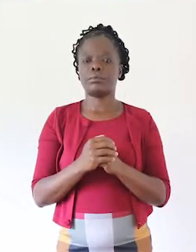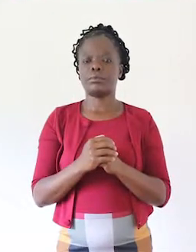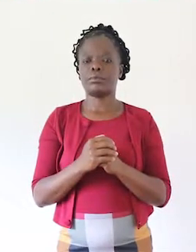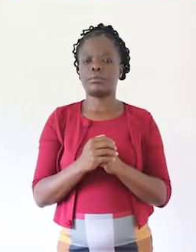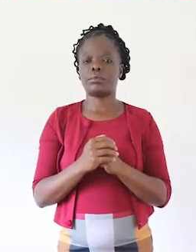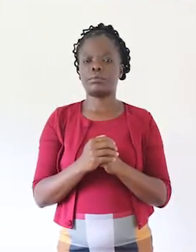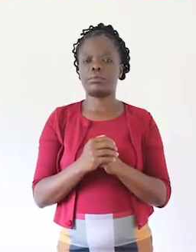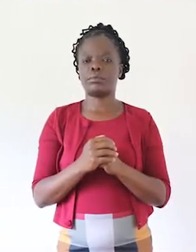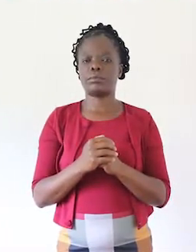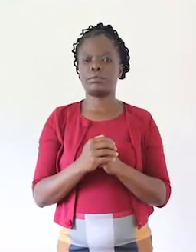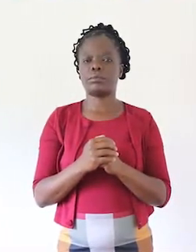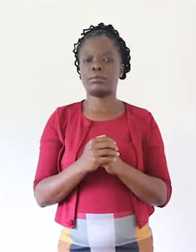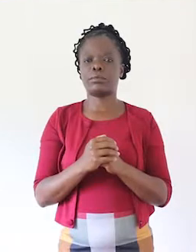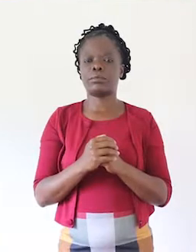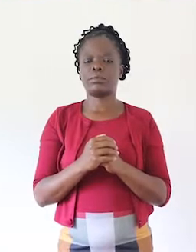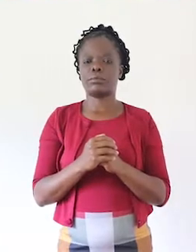Just try.